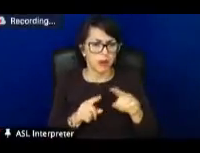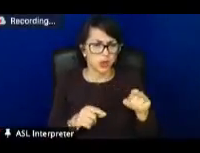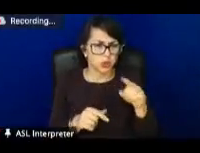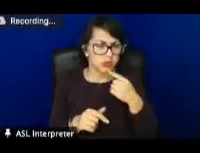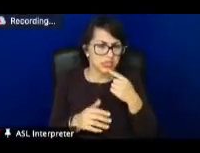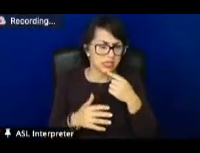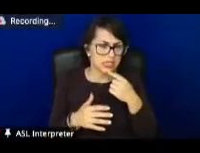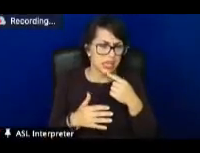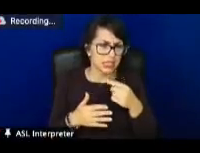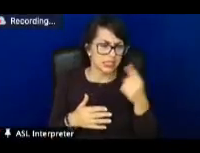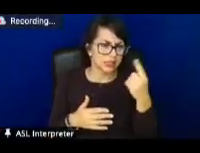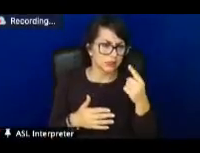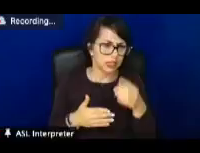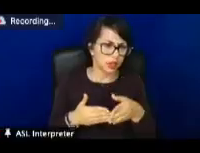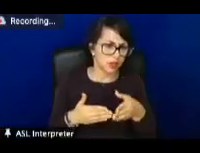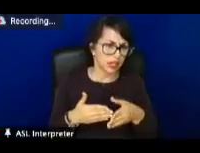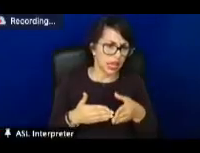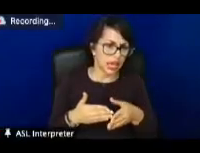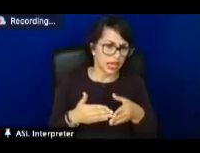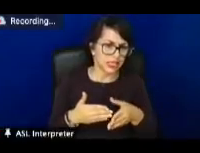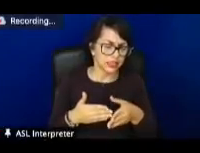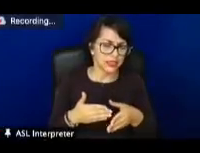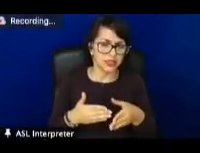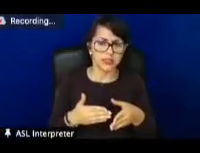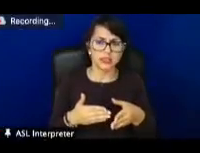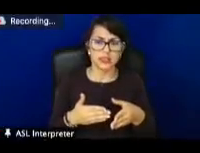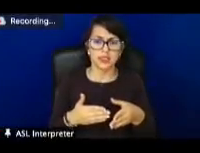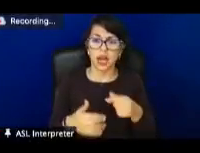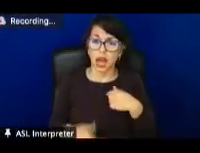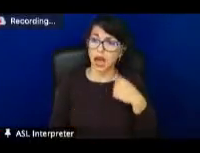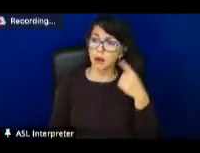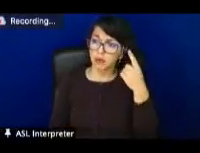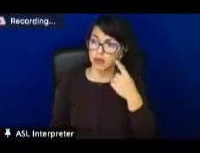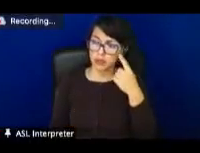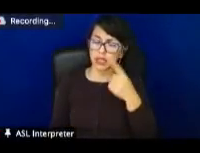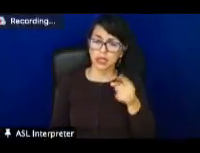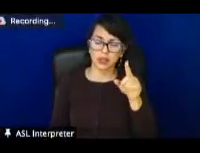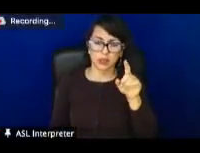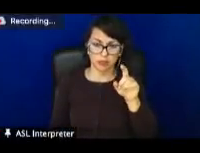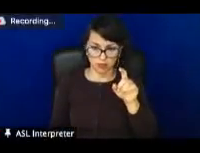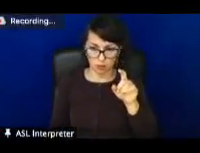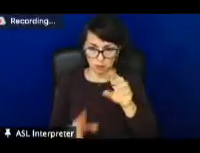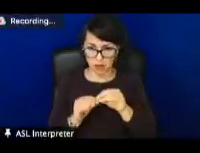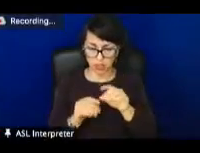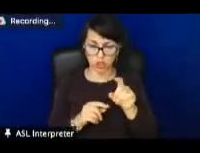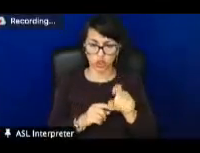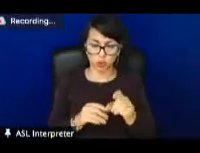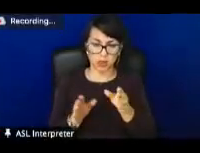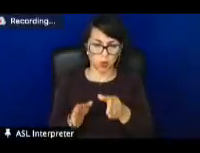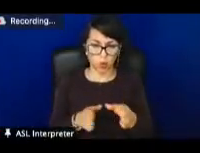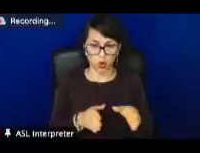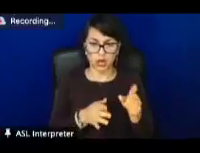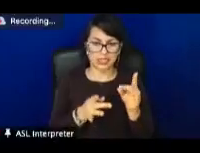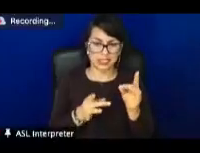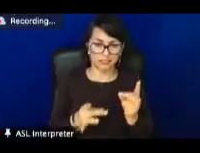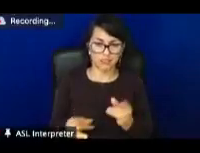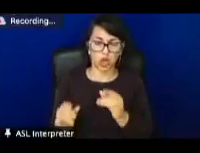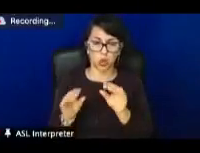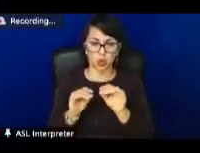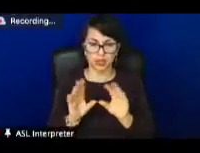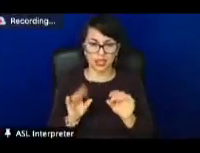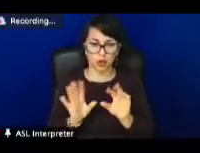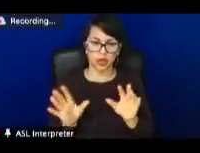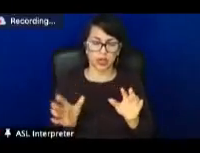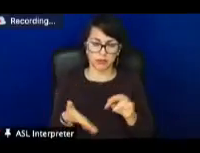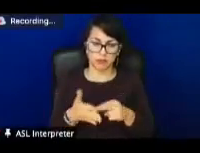end, because I was thinking to be organized and to have those meetings flow in with clarity, that we would want to limit it to a specific